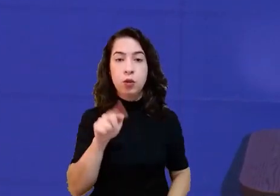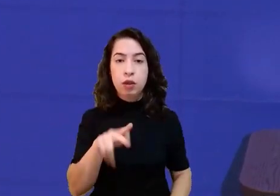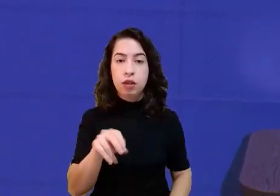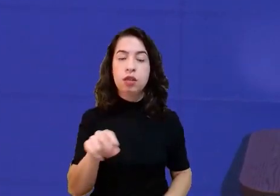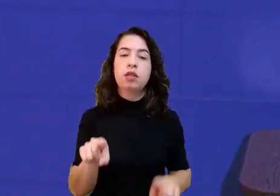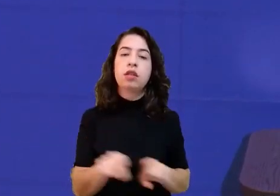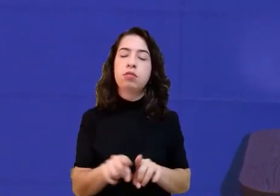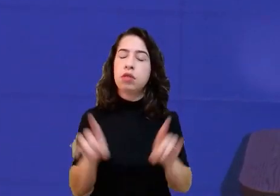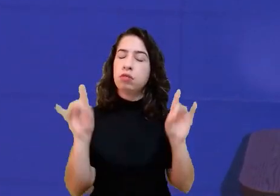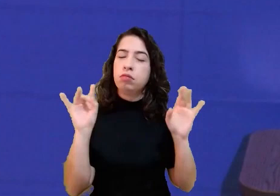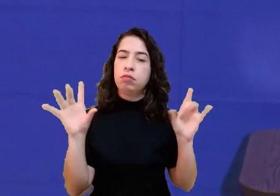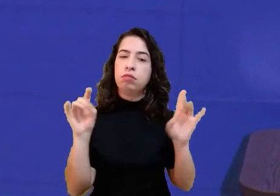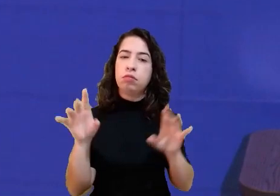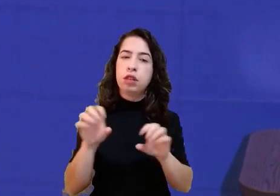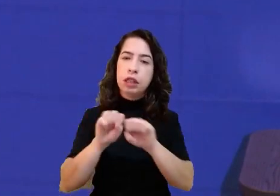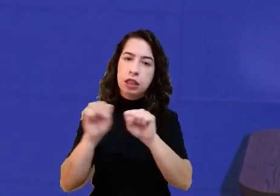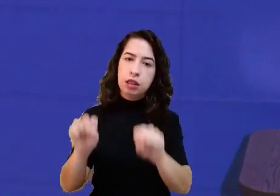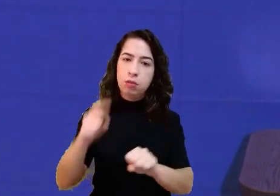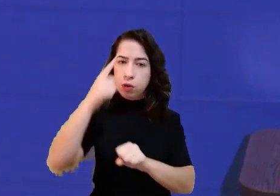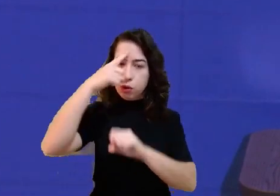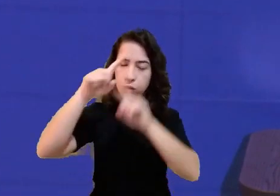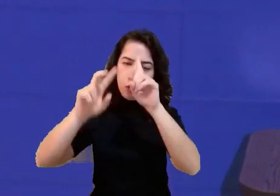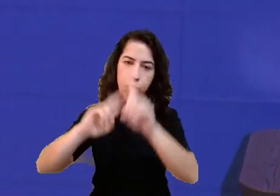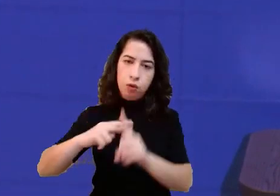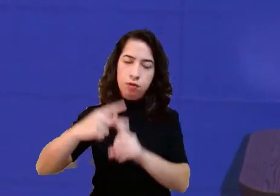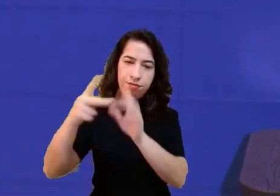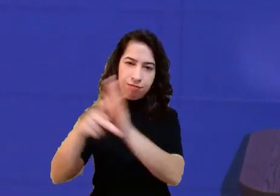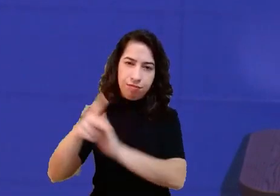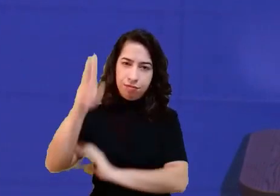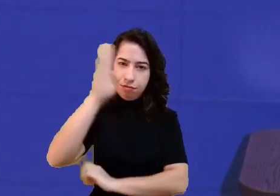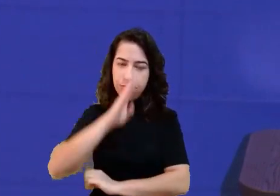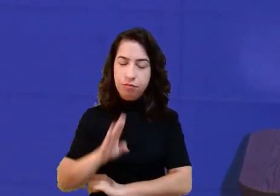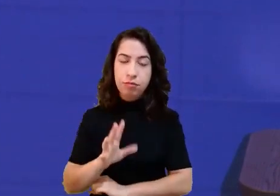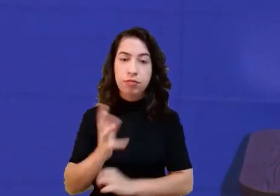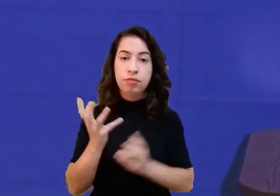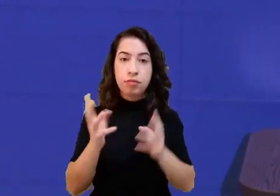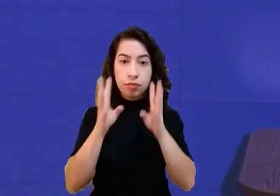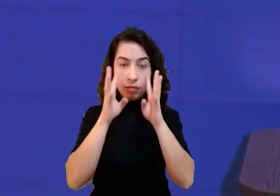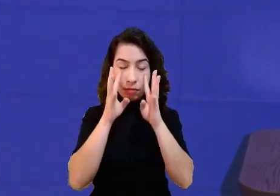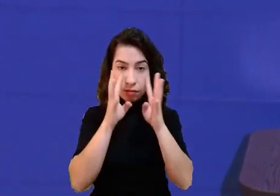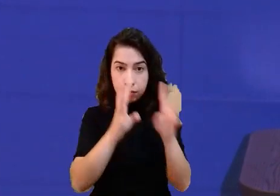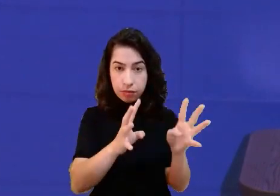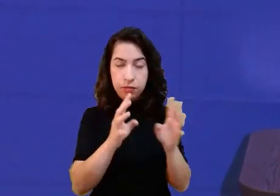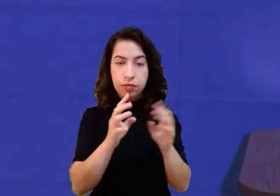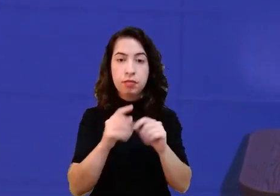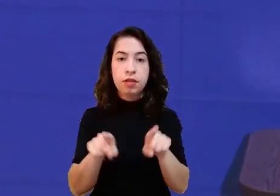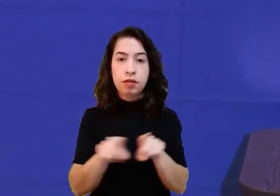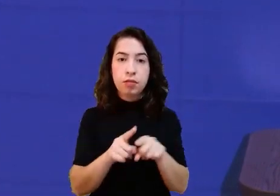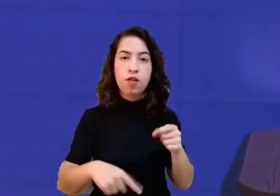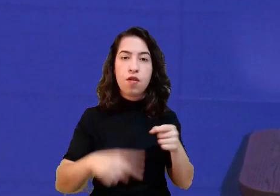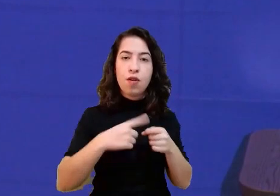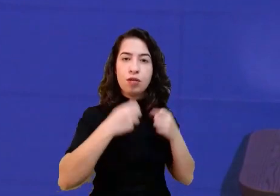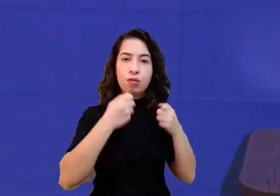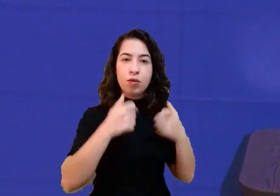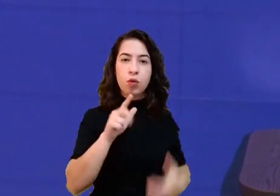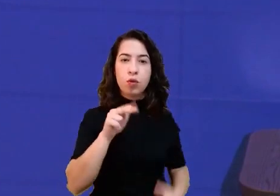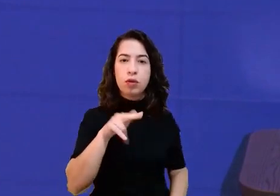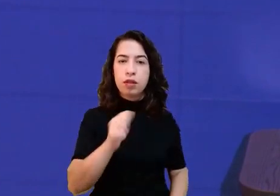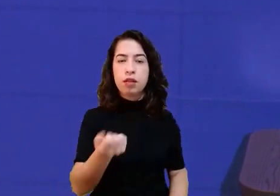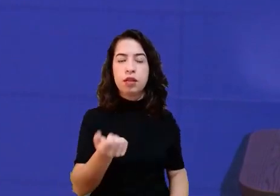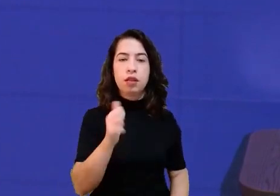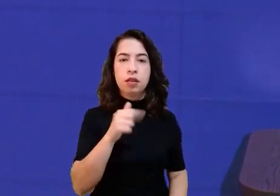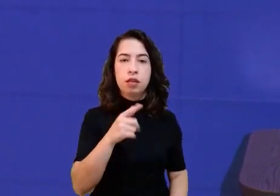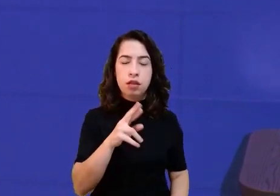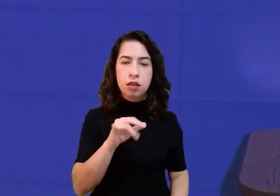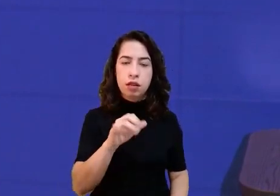the Brazilian ecosystem of innovation. And I would just like to go back to what Luciana and Andrea said in the beginning, because